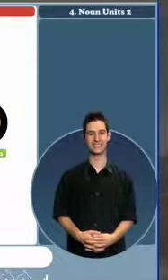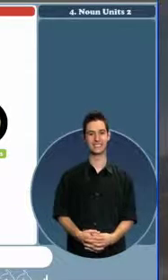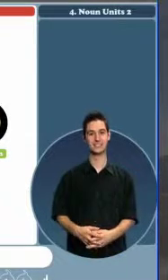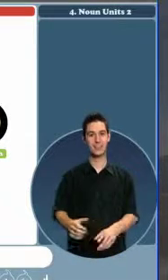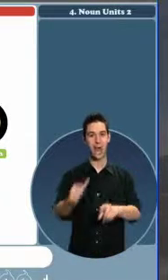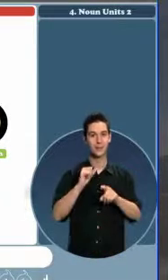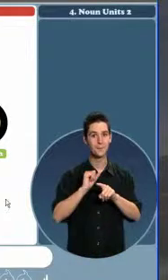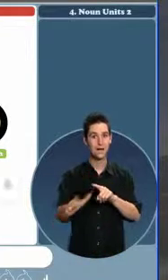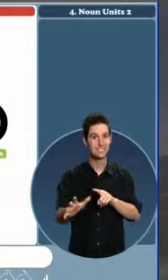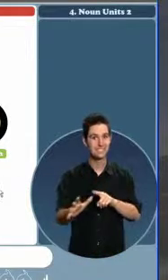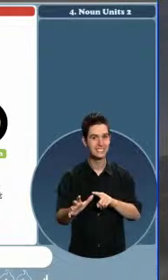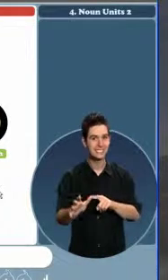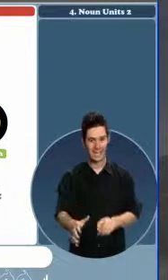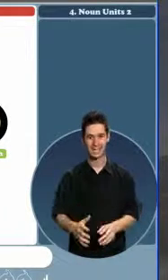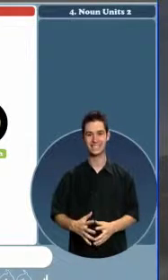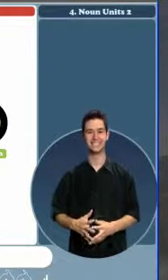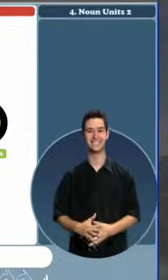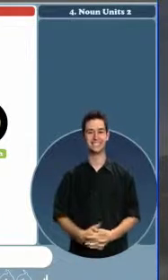Good.